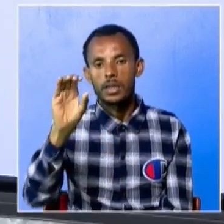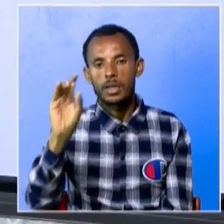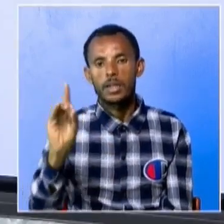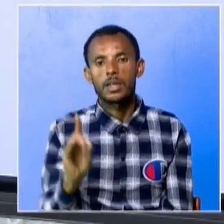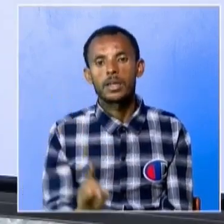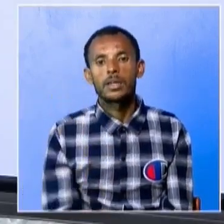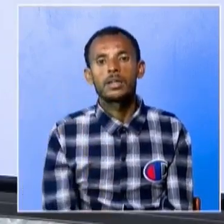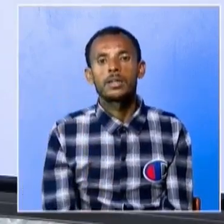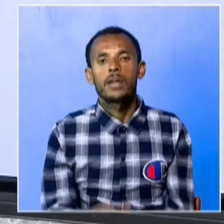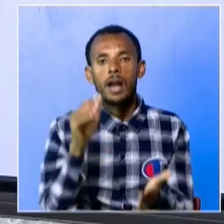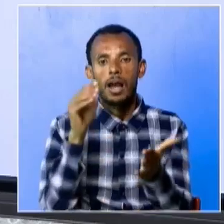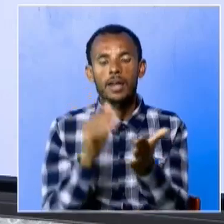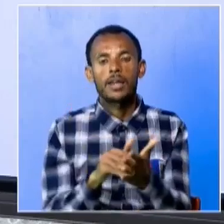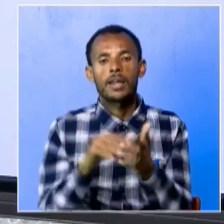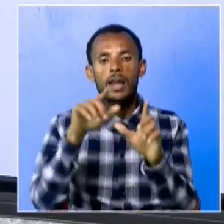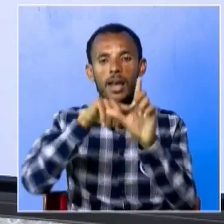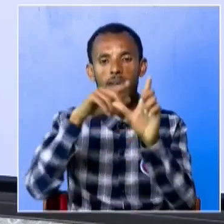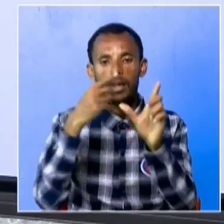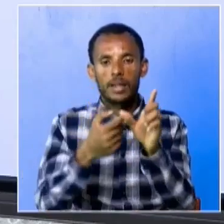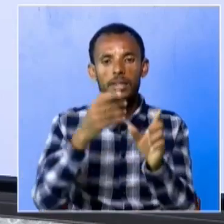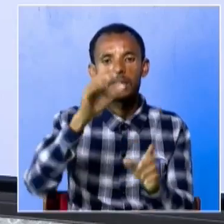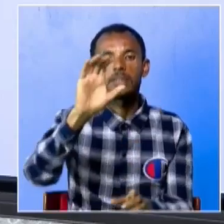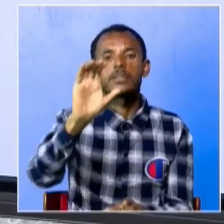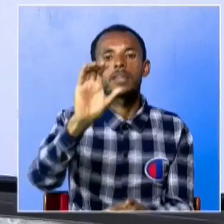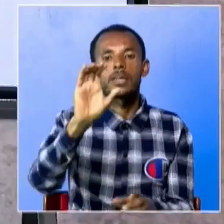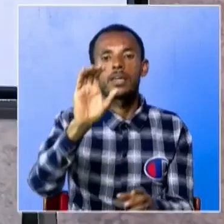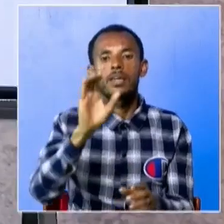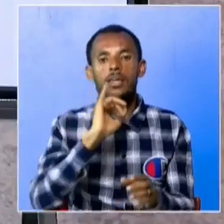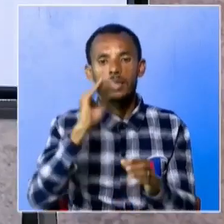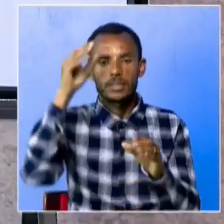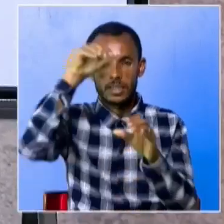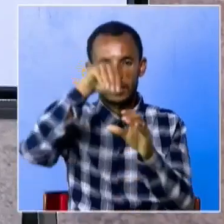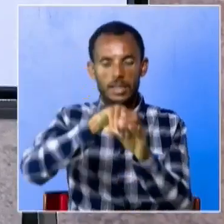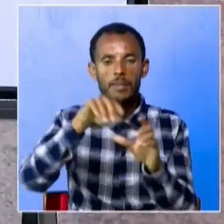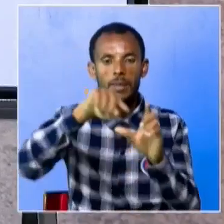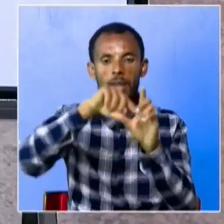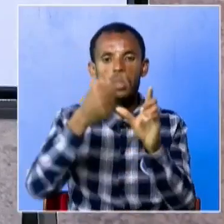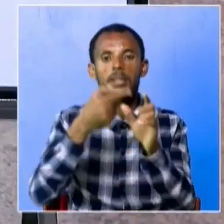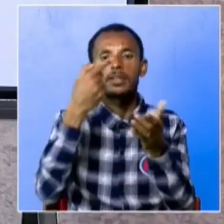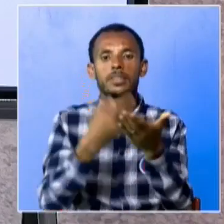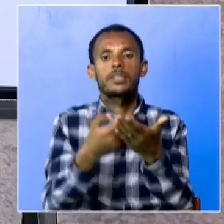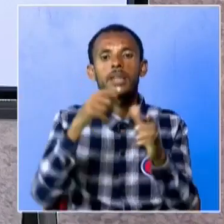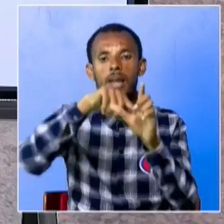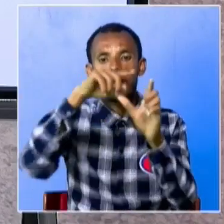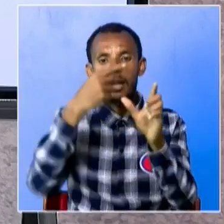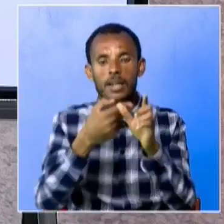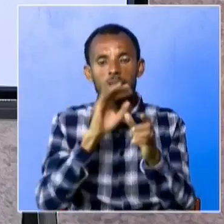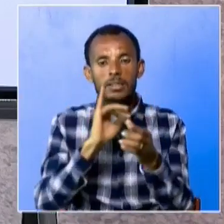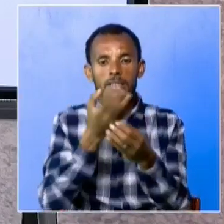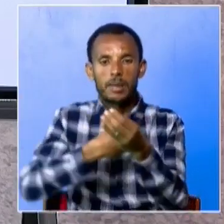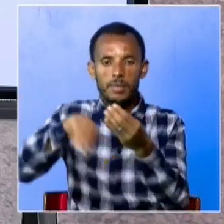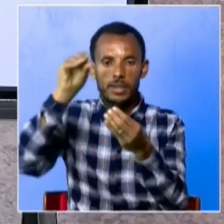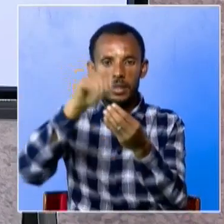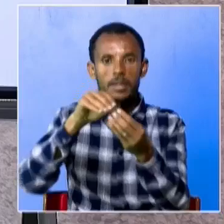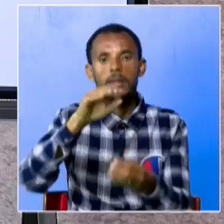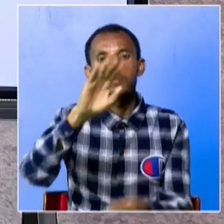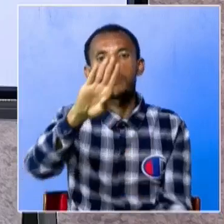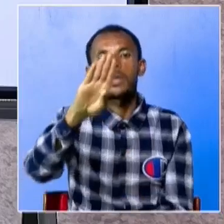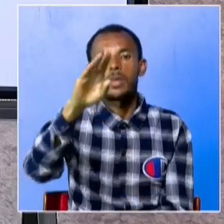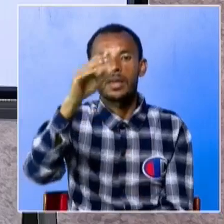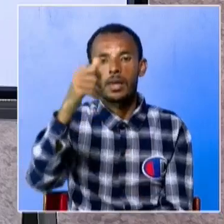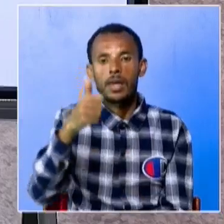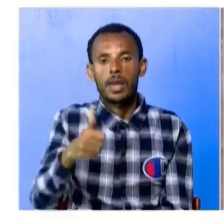Again, angle C is inscribed angle. This angle is subtended by